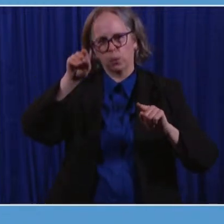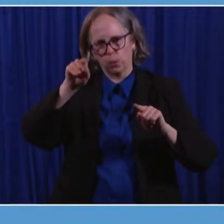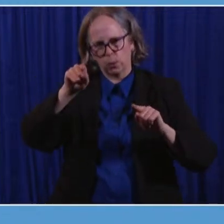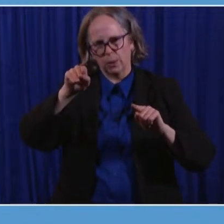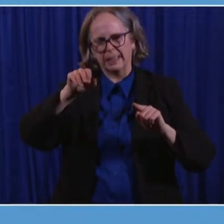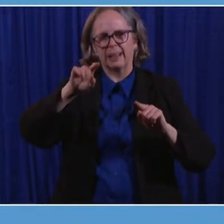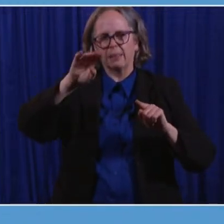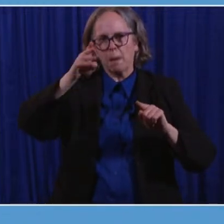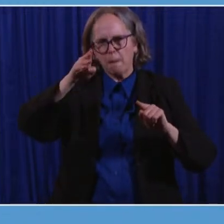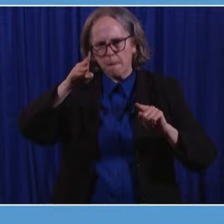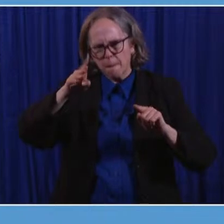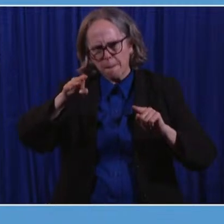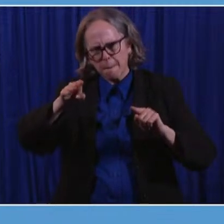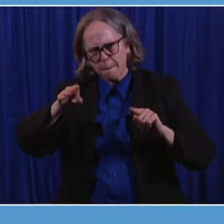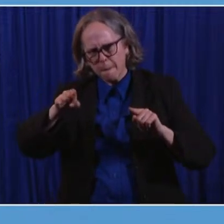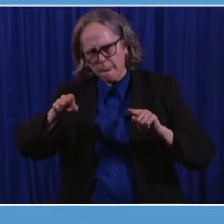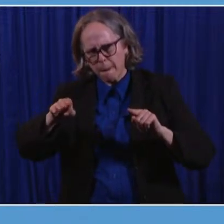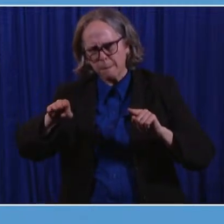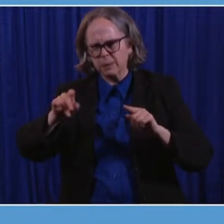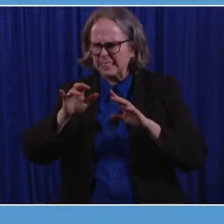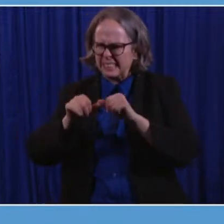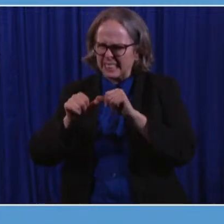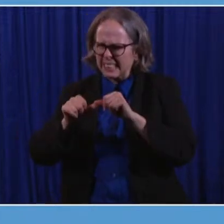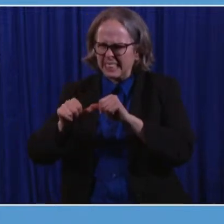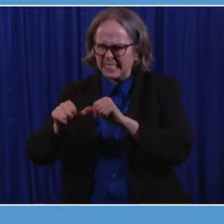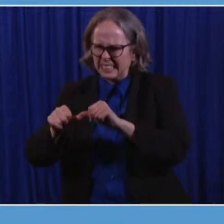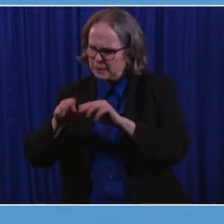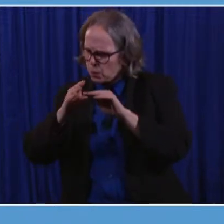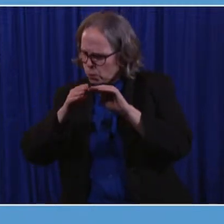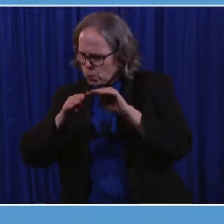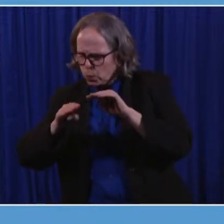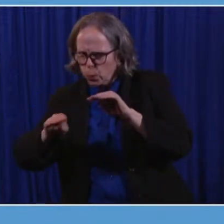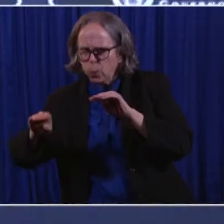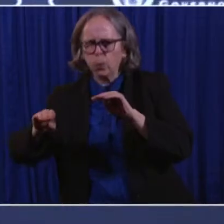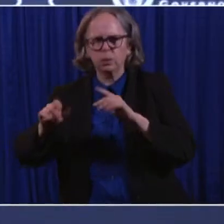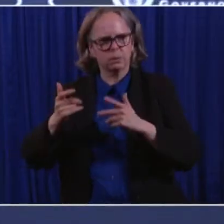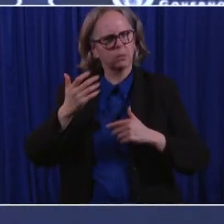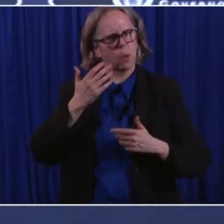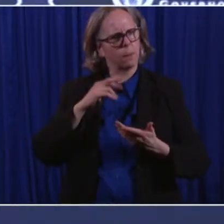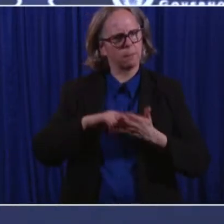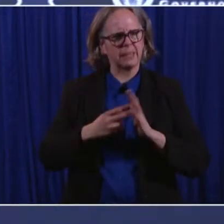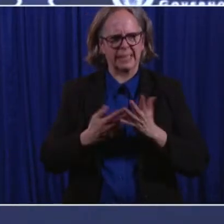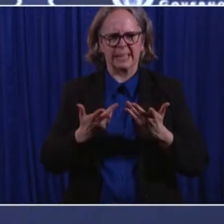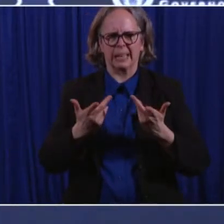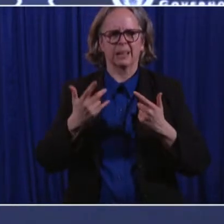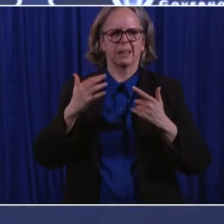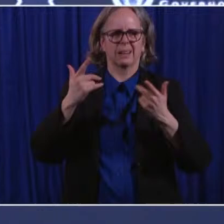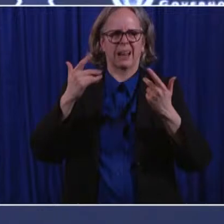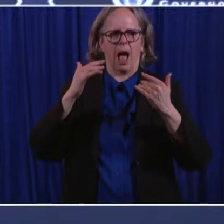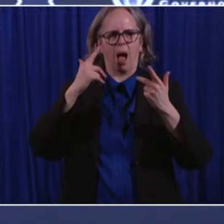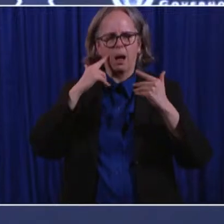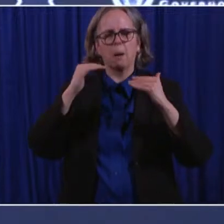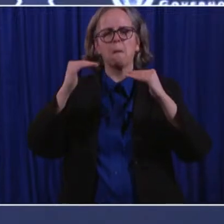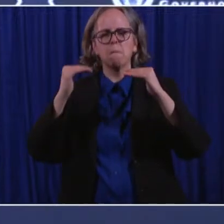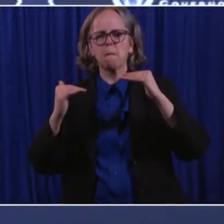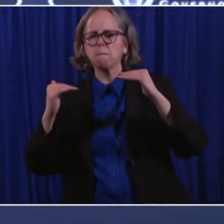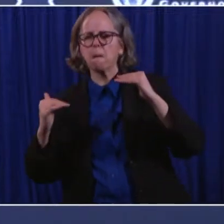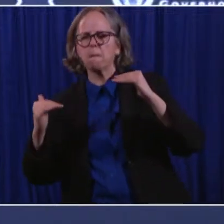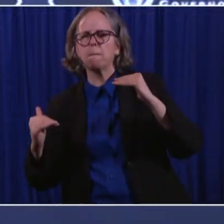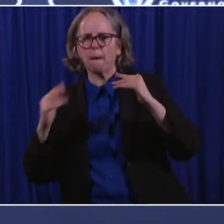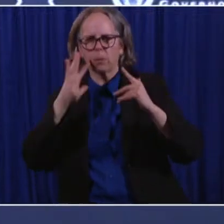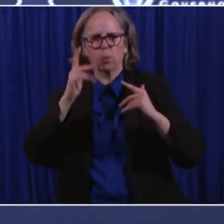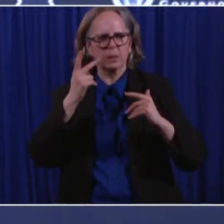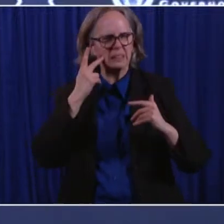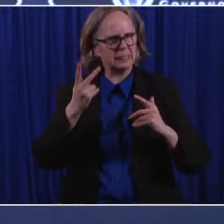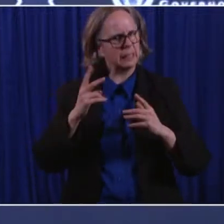While we are seeing a decline this week, it's not quite as dramatic as previous weeks. As these numbers continue to improve, it's important we keep